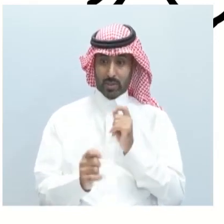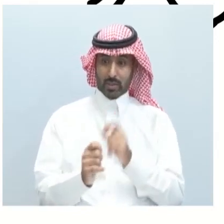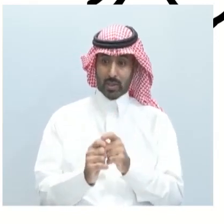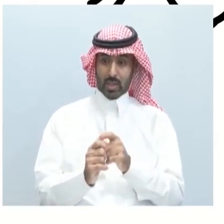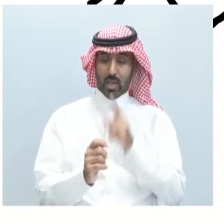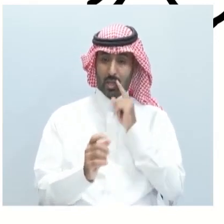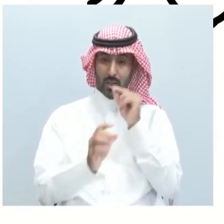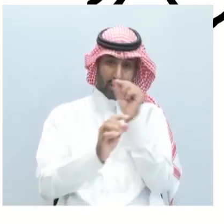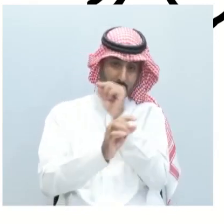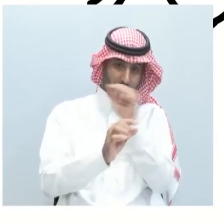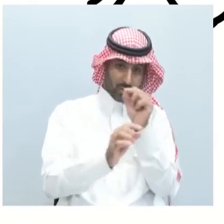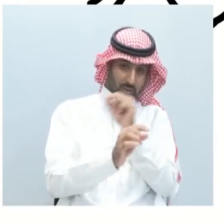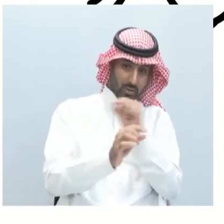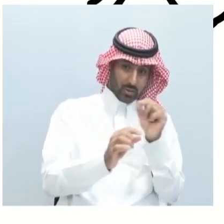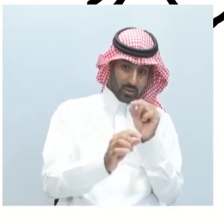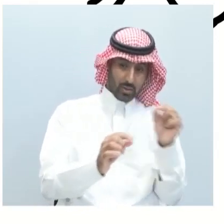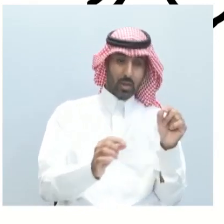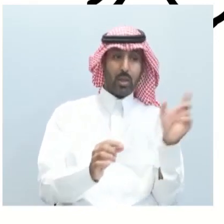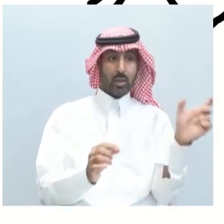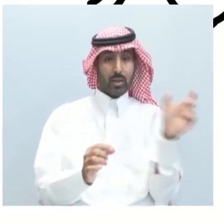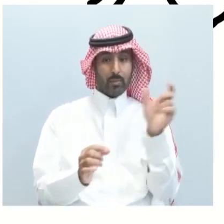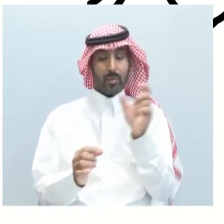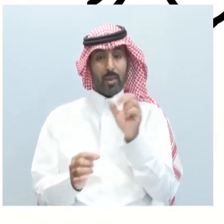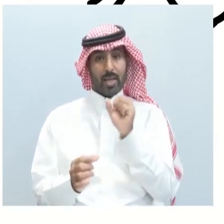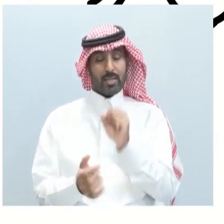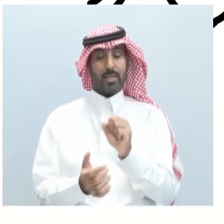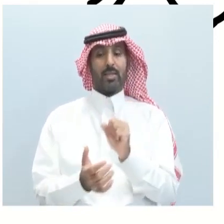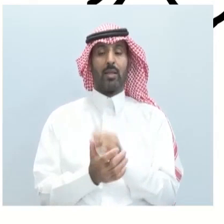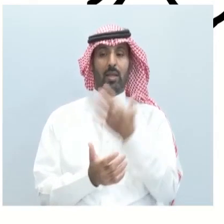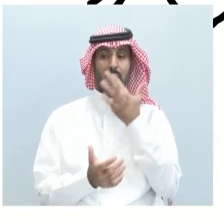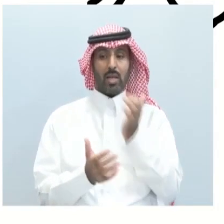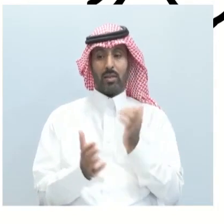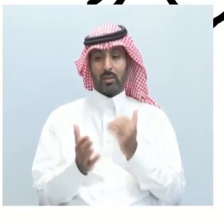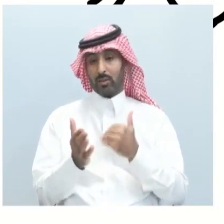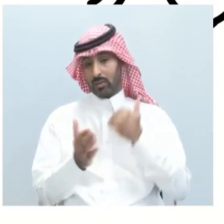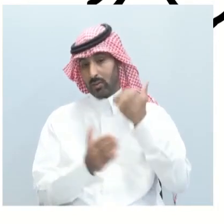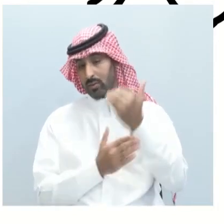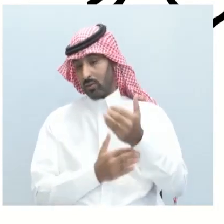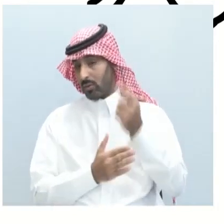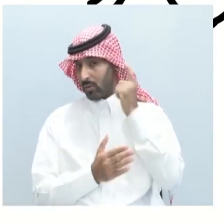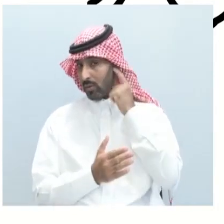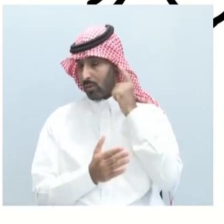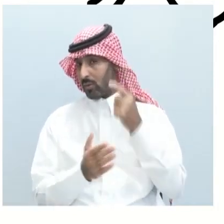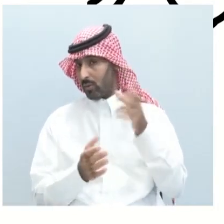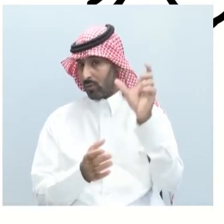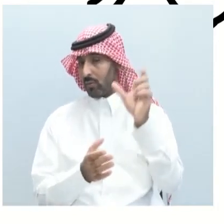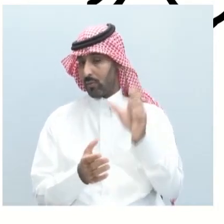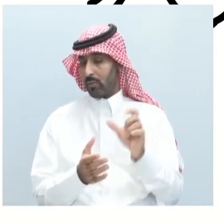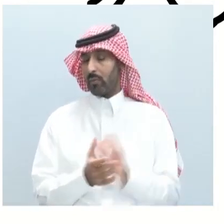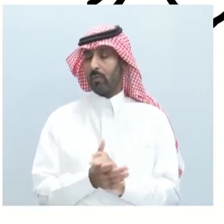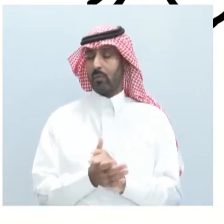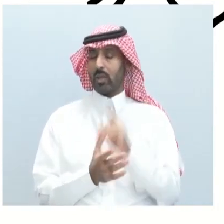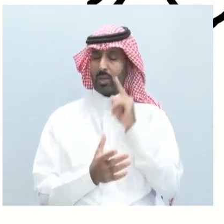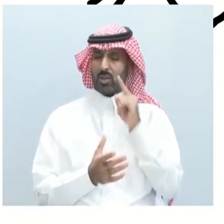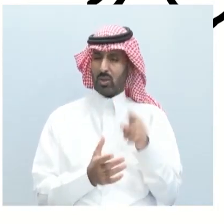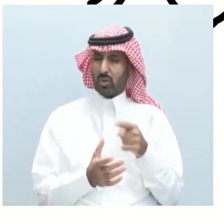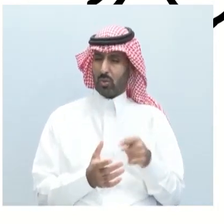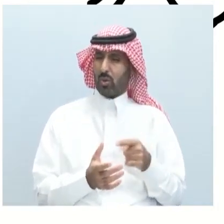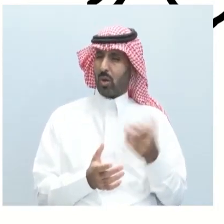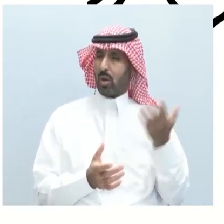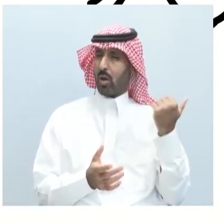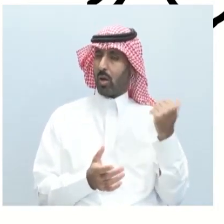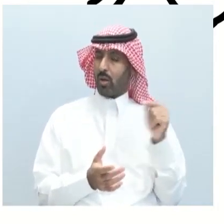to highlight certain words, it would be easier for you when you listen to the rest. So just check with me what